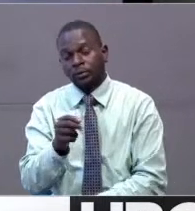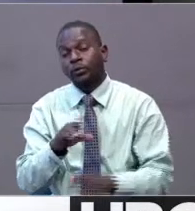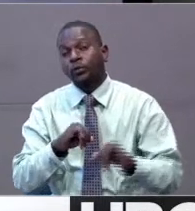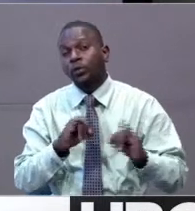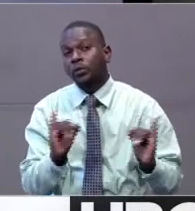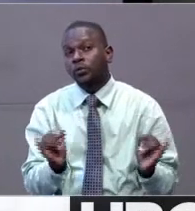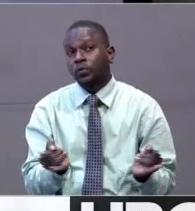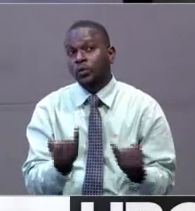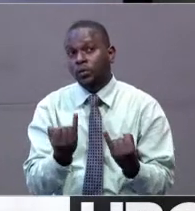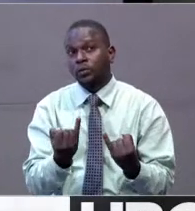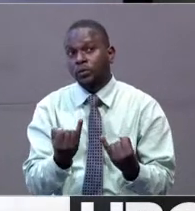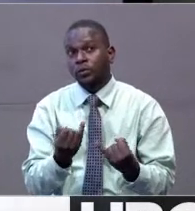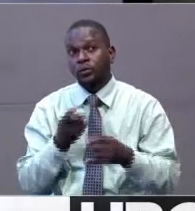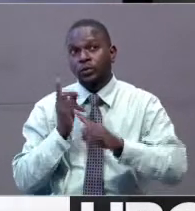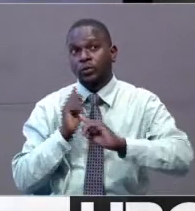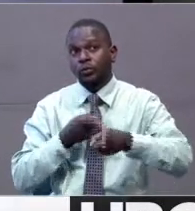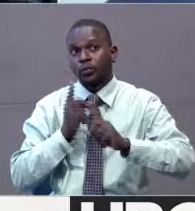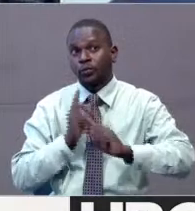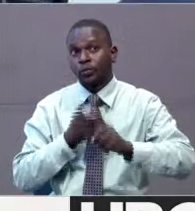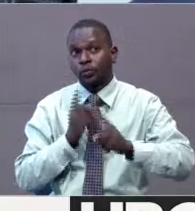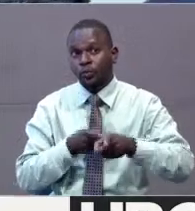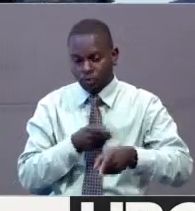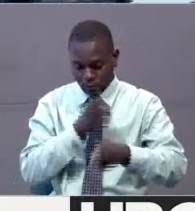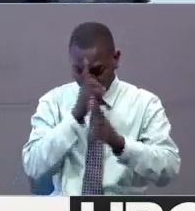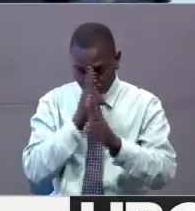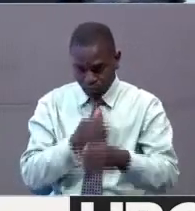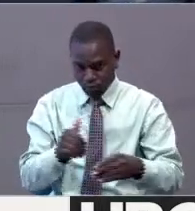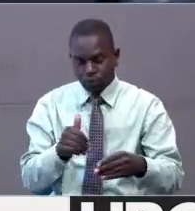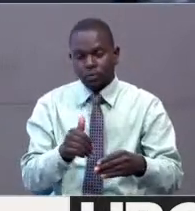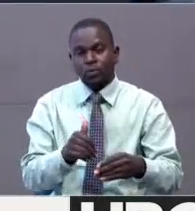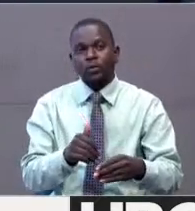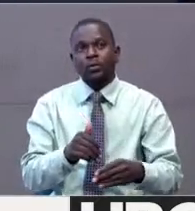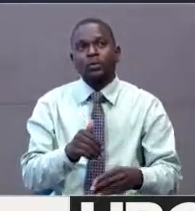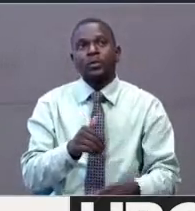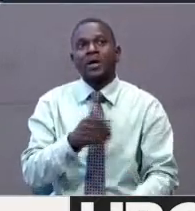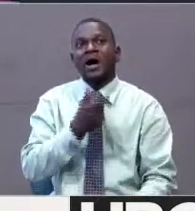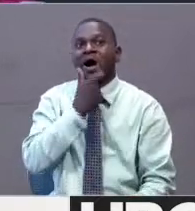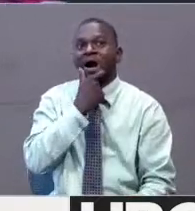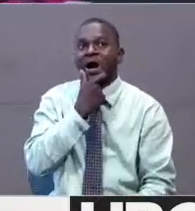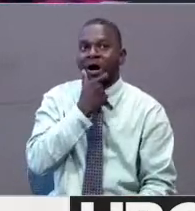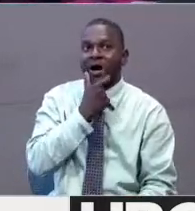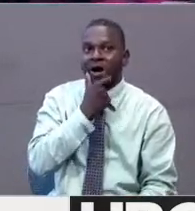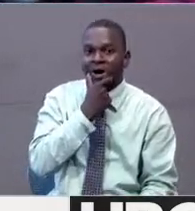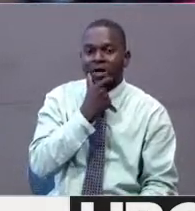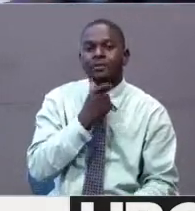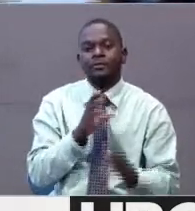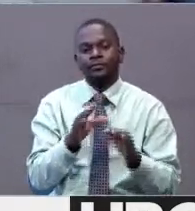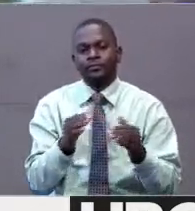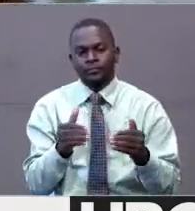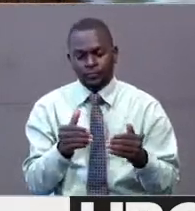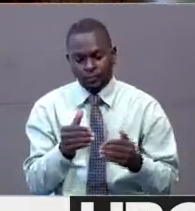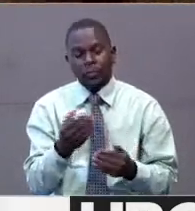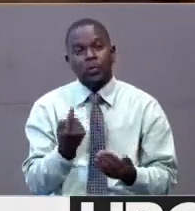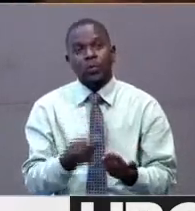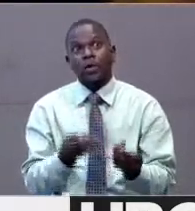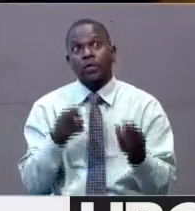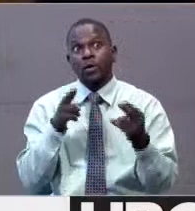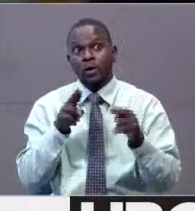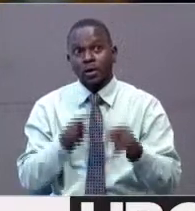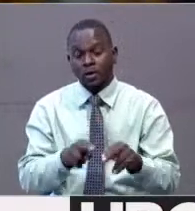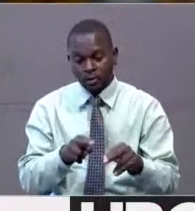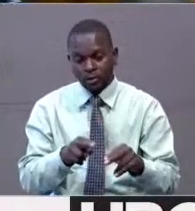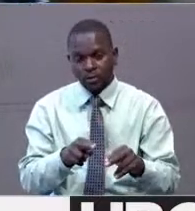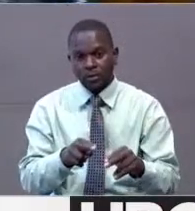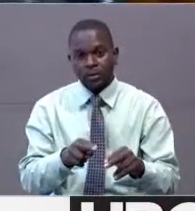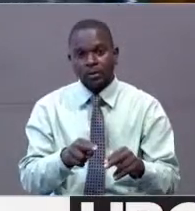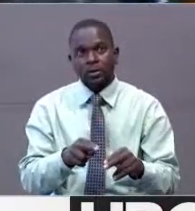trying to assassinate Honorable Robert Kyagulanyi Ssentamu. What will happen will be